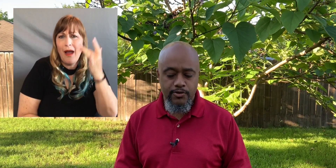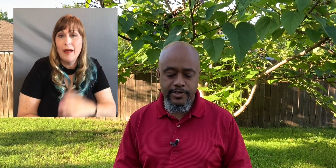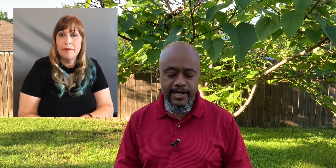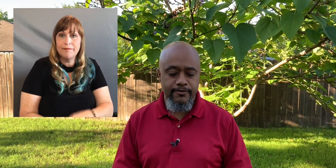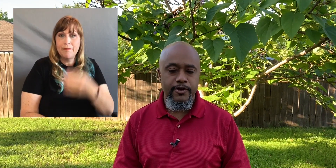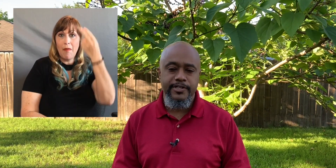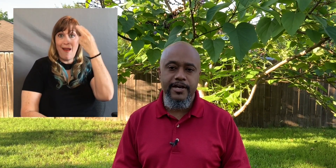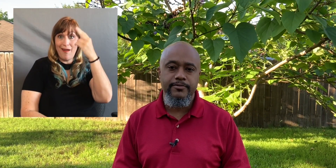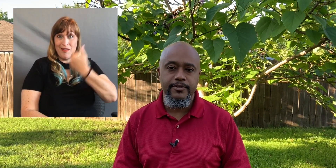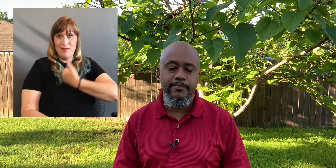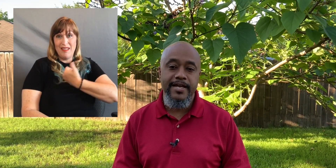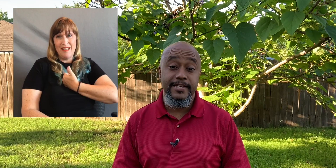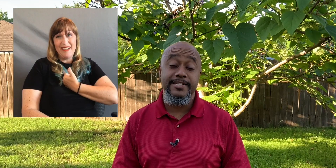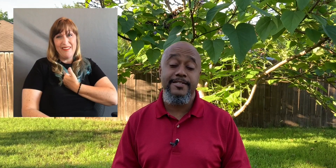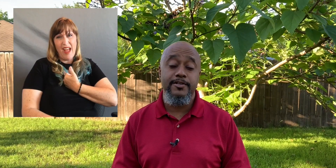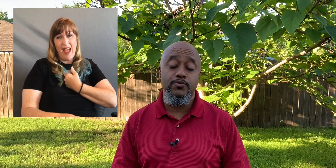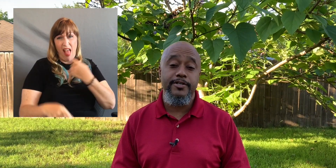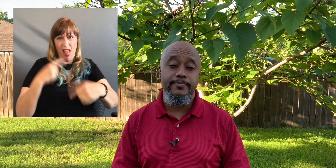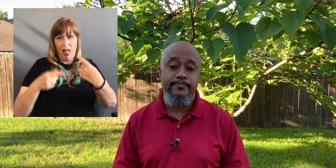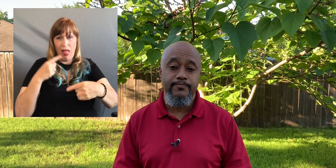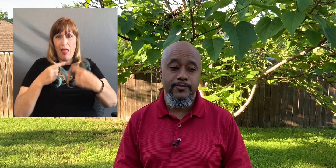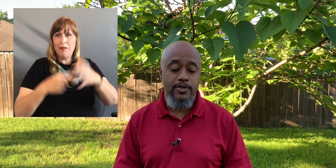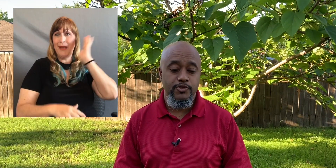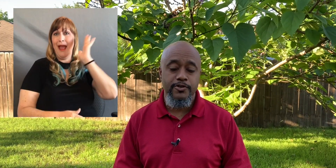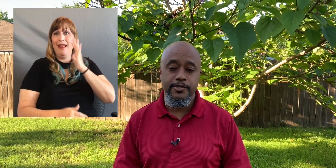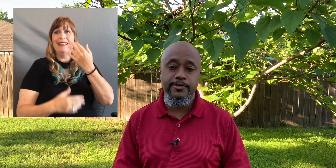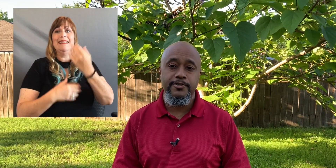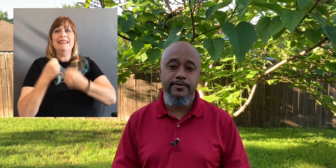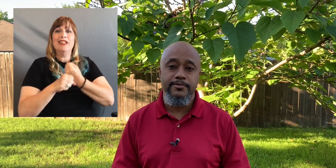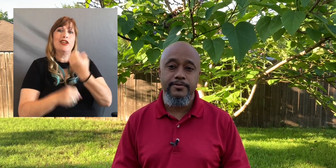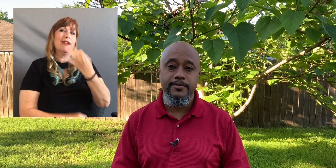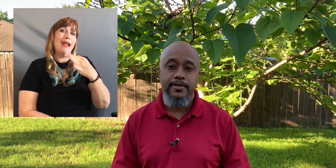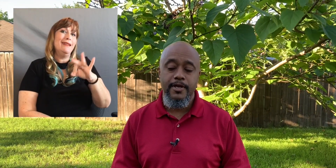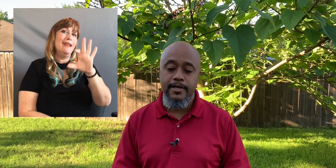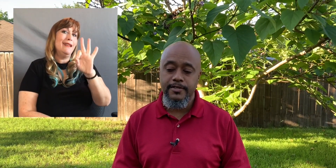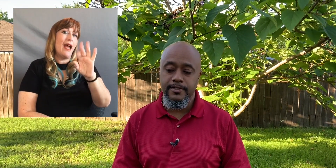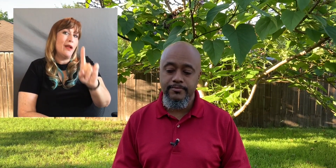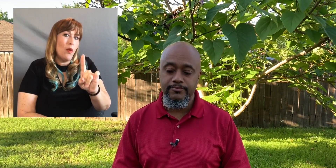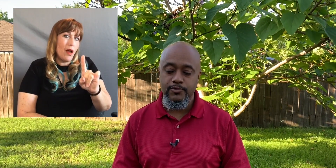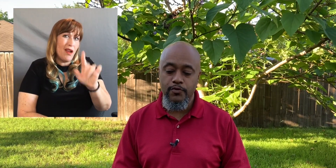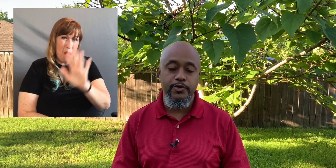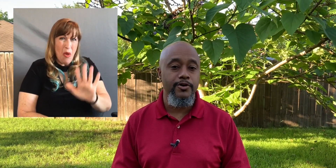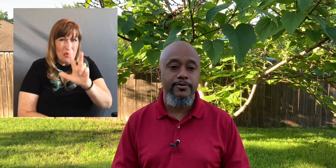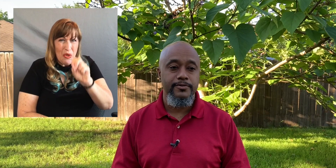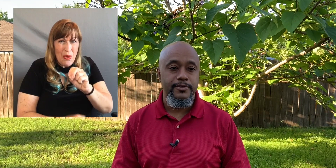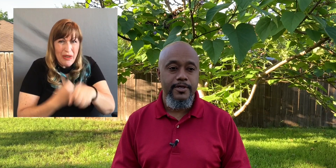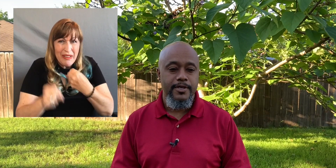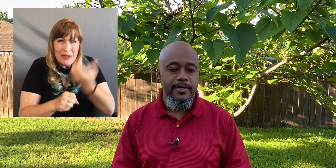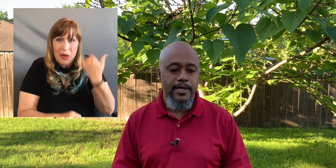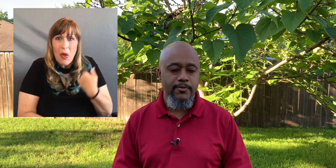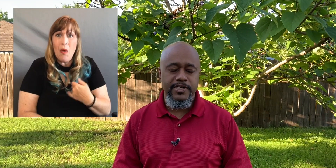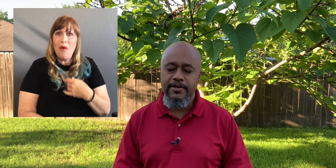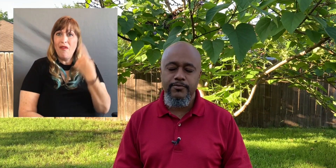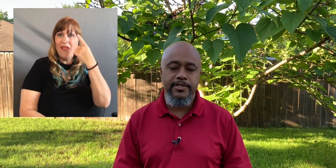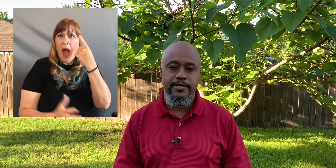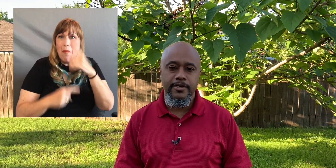my uncle and I had a falling out, you know, back in 1991. It's almost 30 years ago. And over a girl.